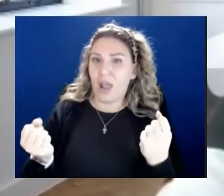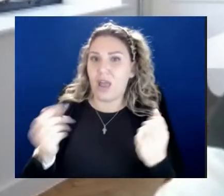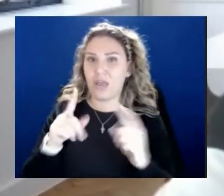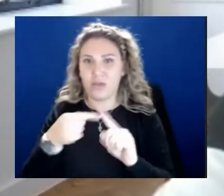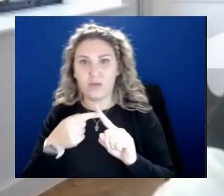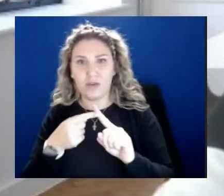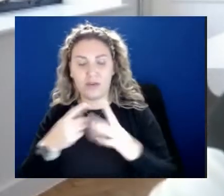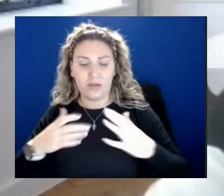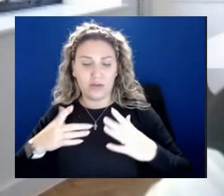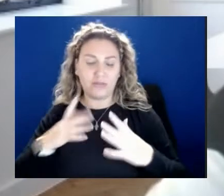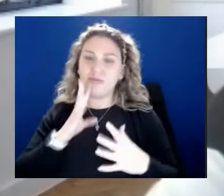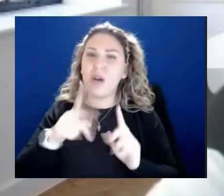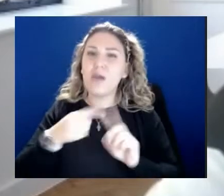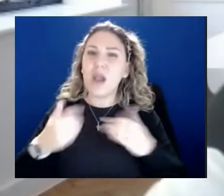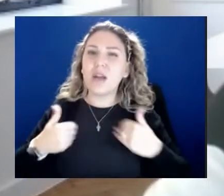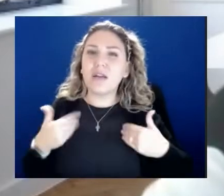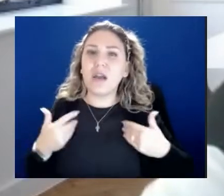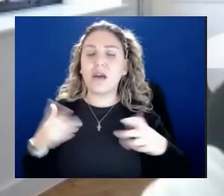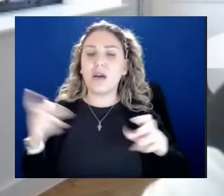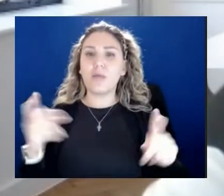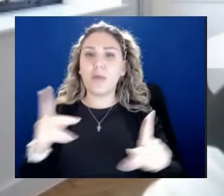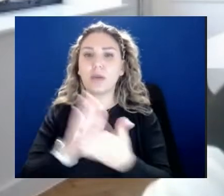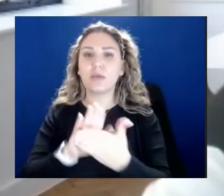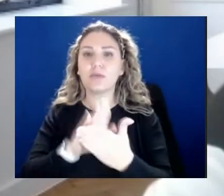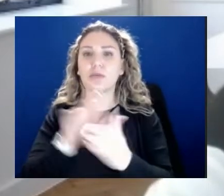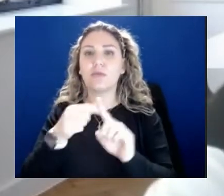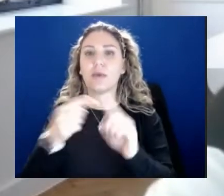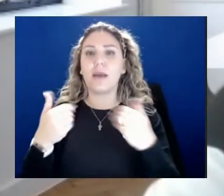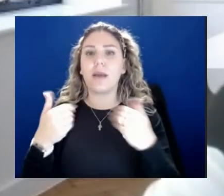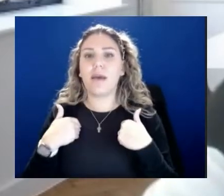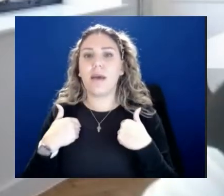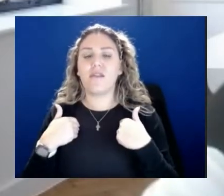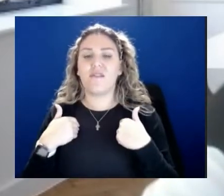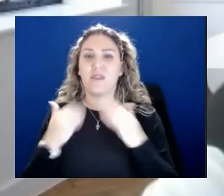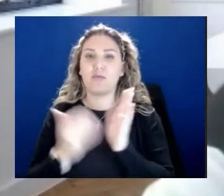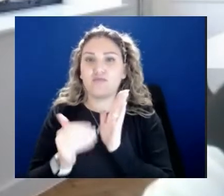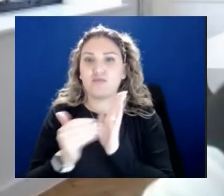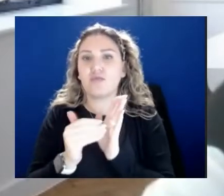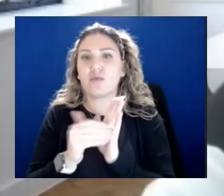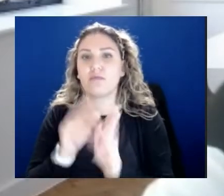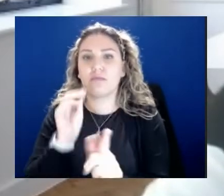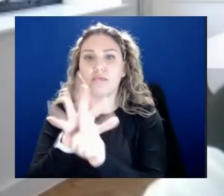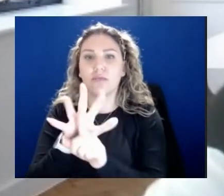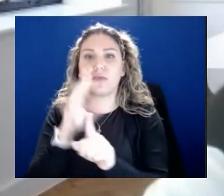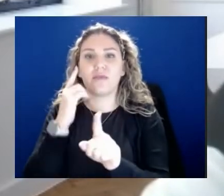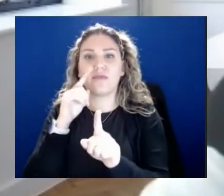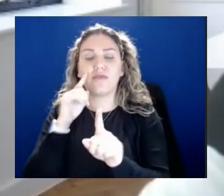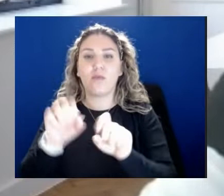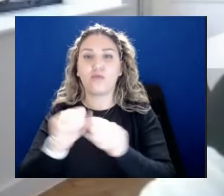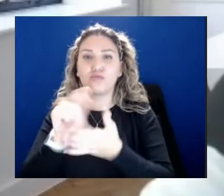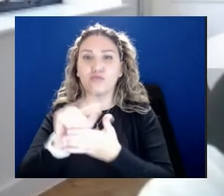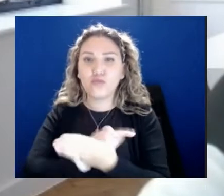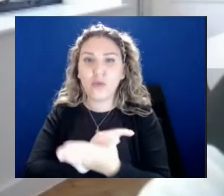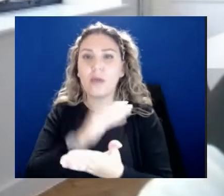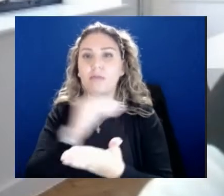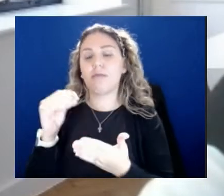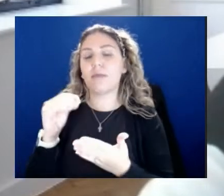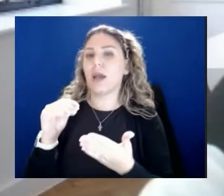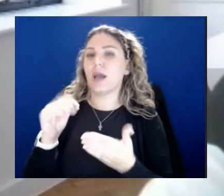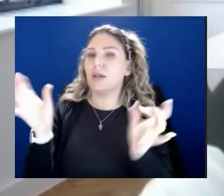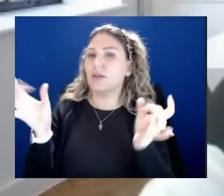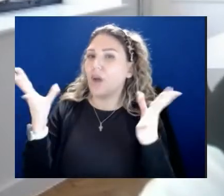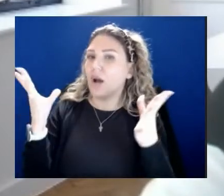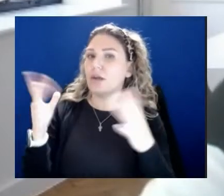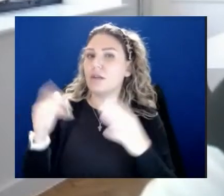school, many of them, when they have this, repeated sort of exposure to crime and violence, it can be linked to